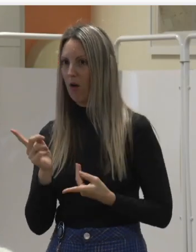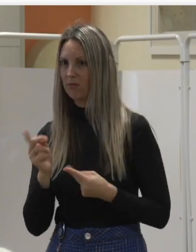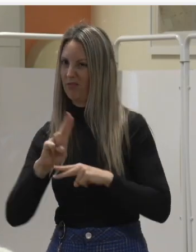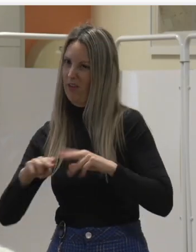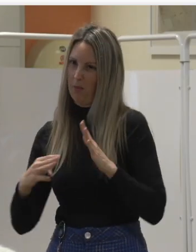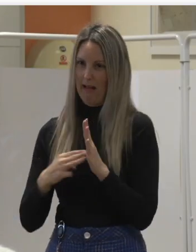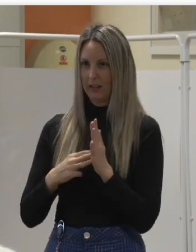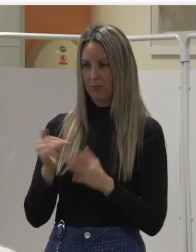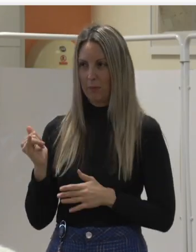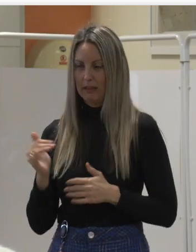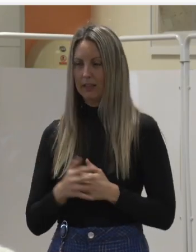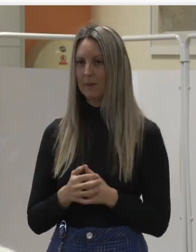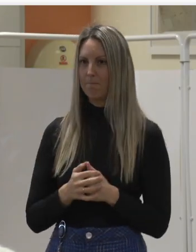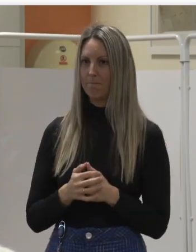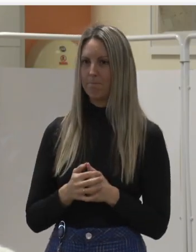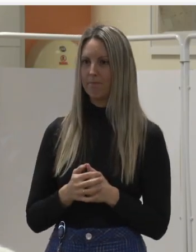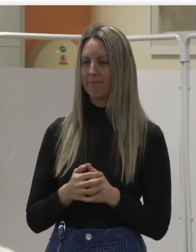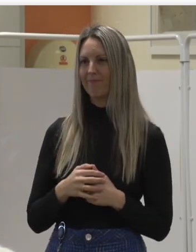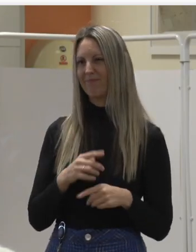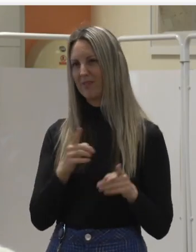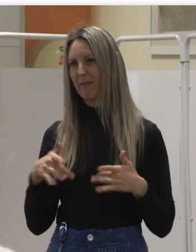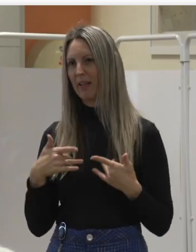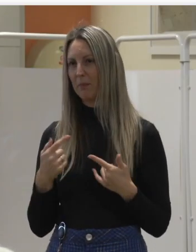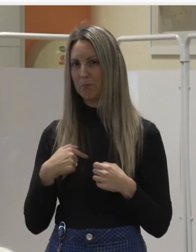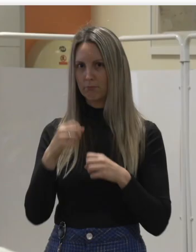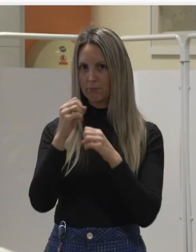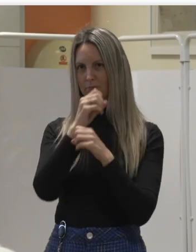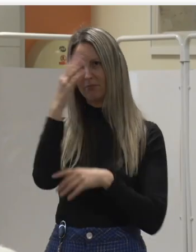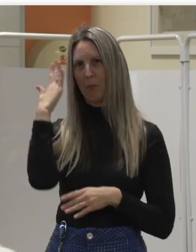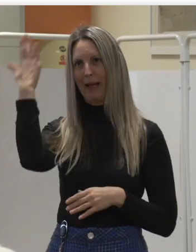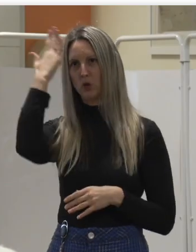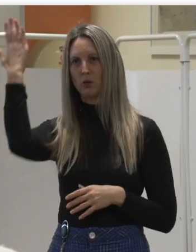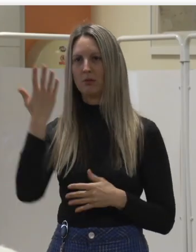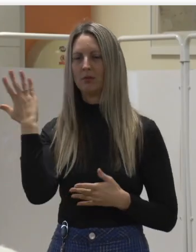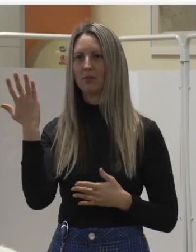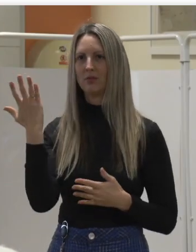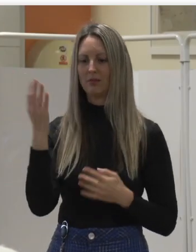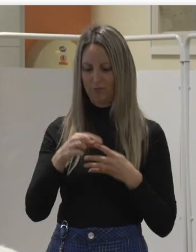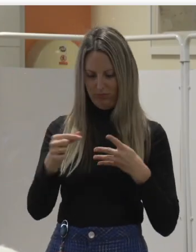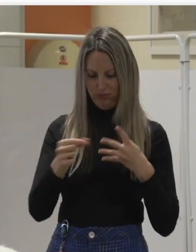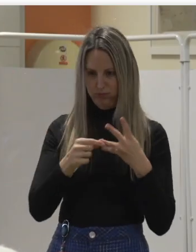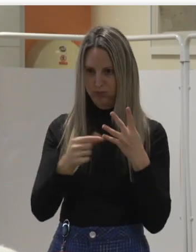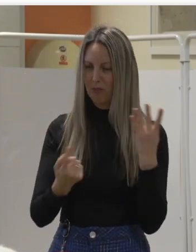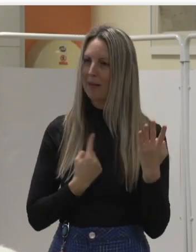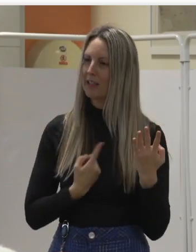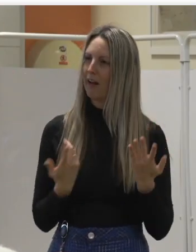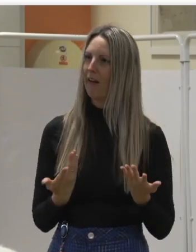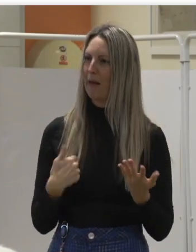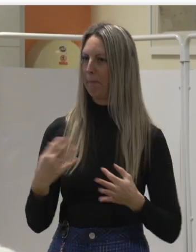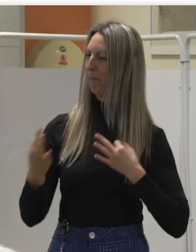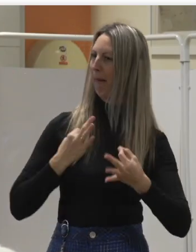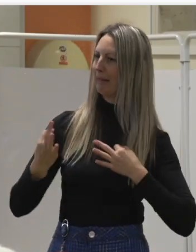it makes you wonder, am I imagining all these things? Am I somebody who is just an